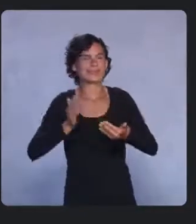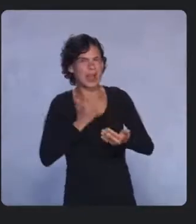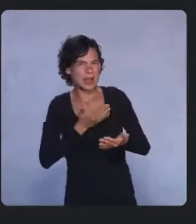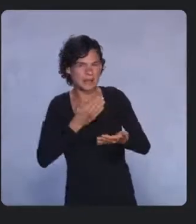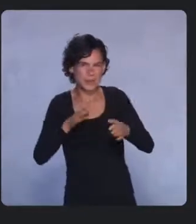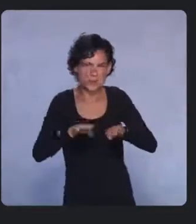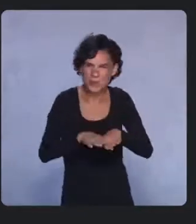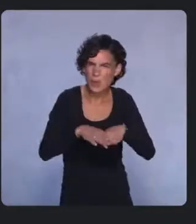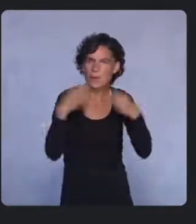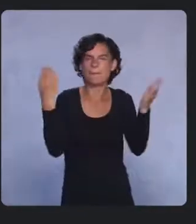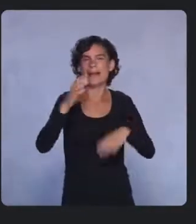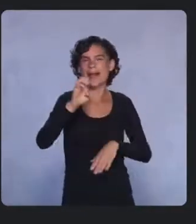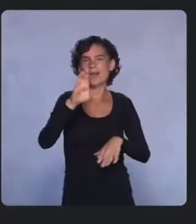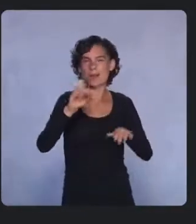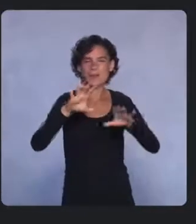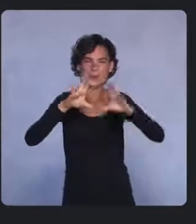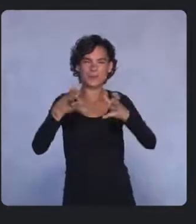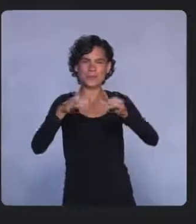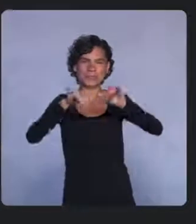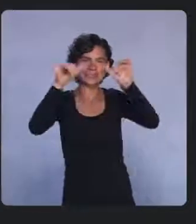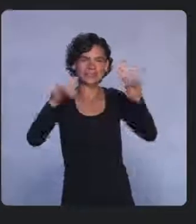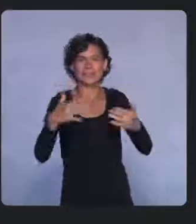you. Back over to you, Samir.